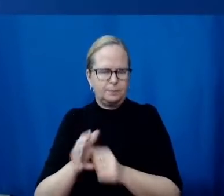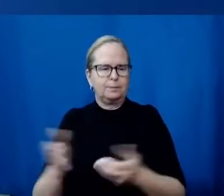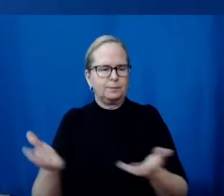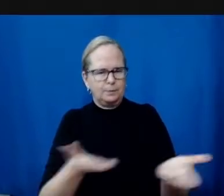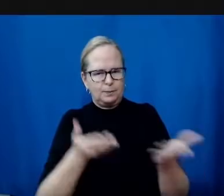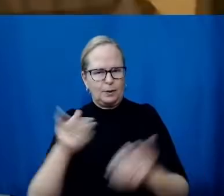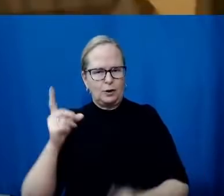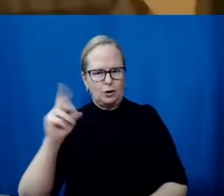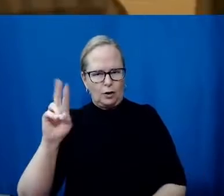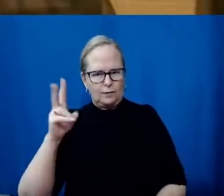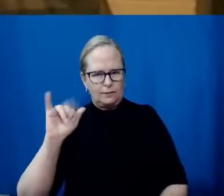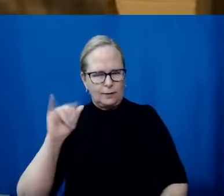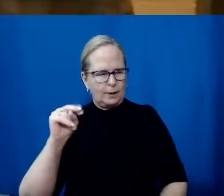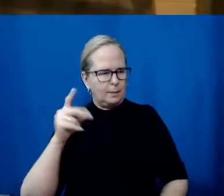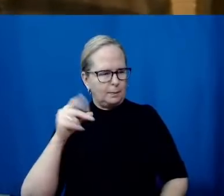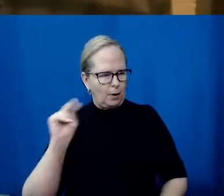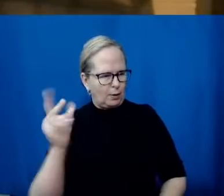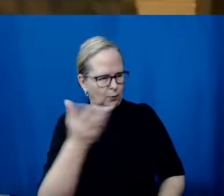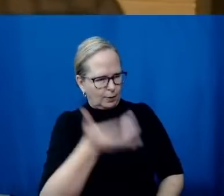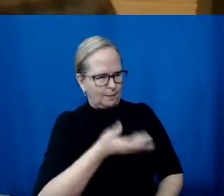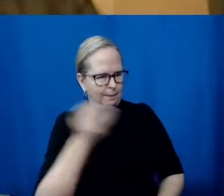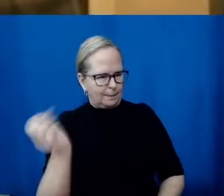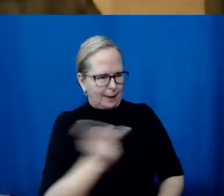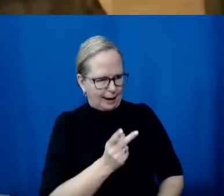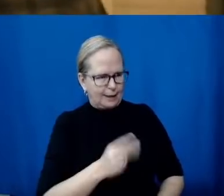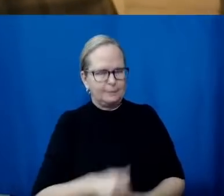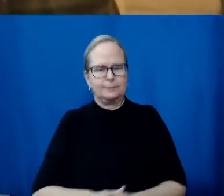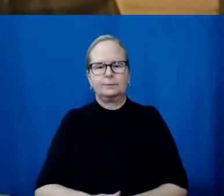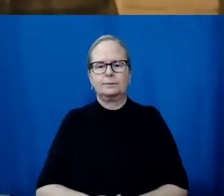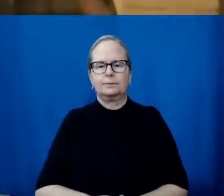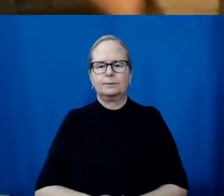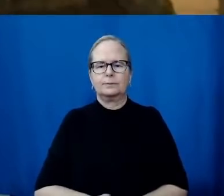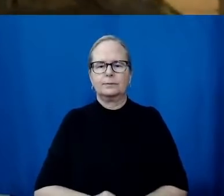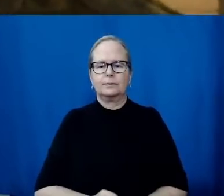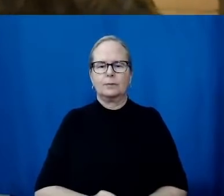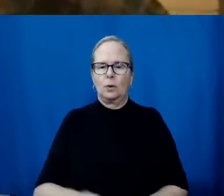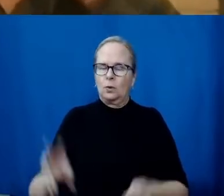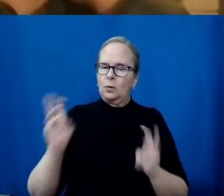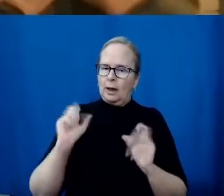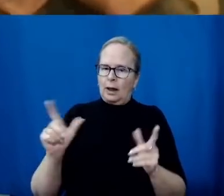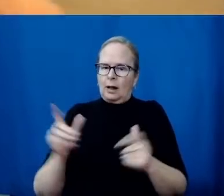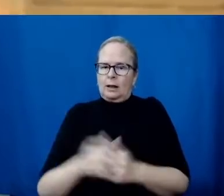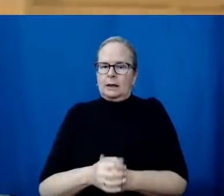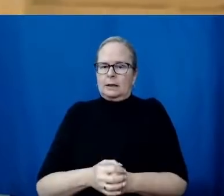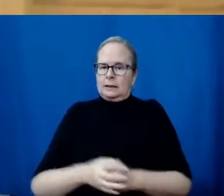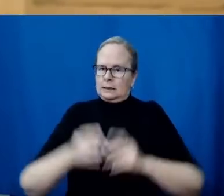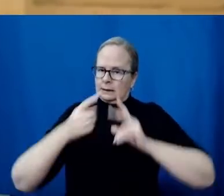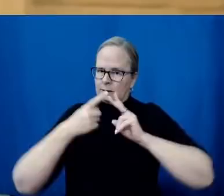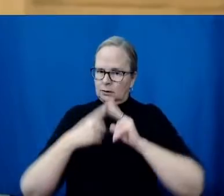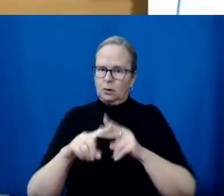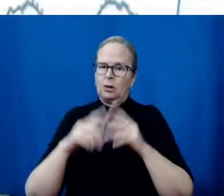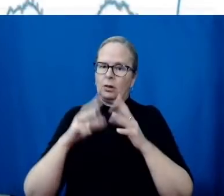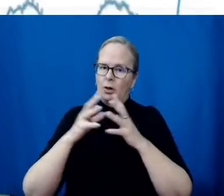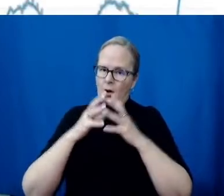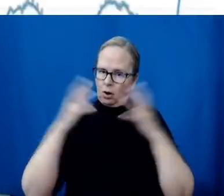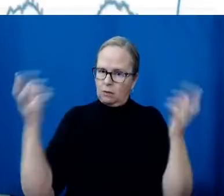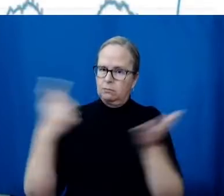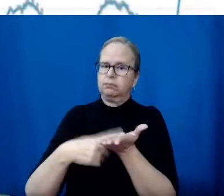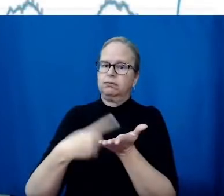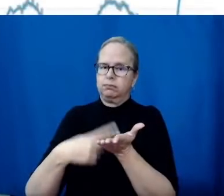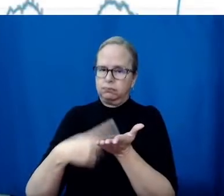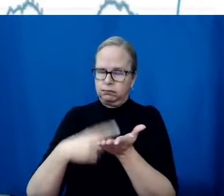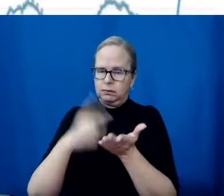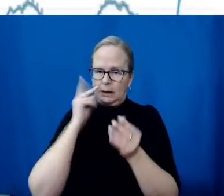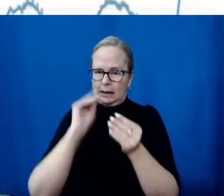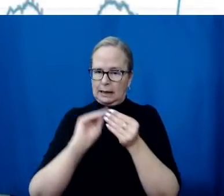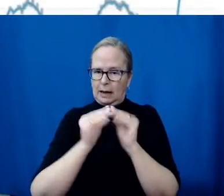in our province today. Dr. Vipond, welcome back. So, we might as well just get right into it. We have a lot to talk